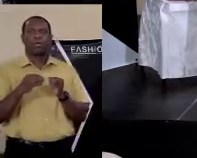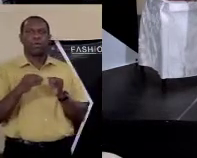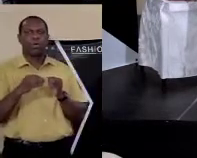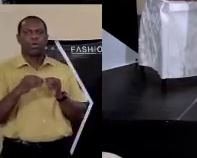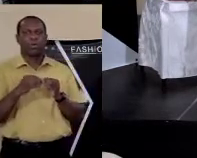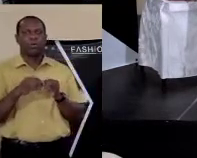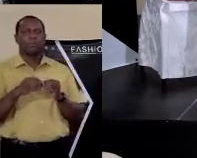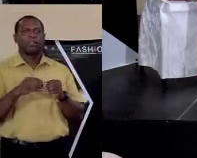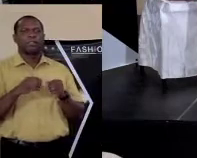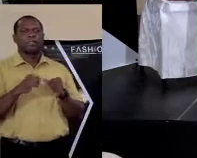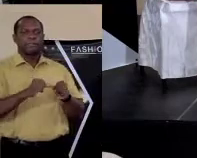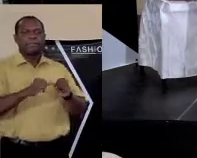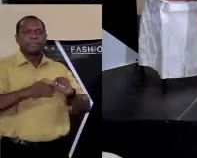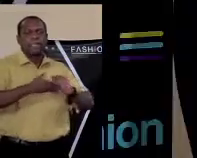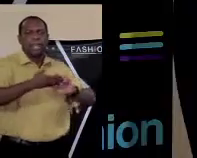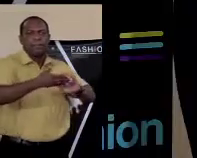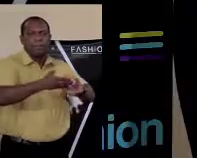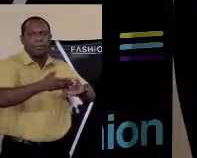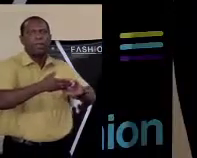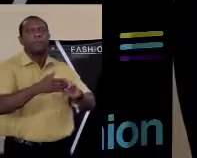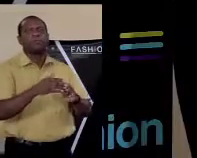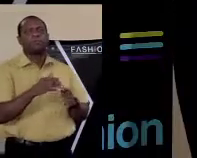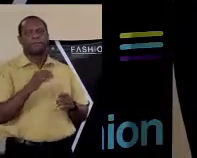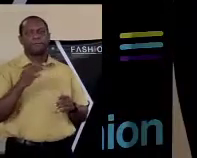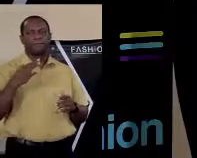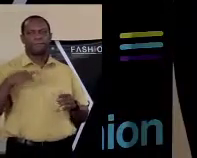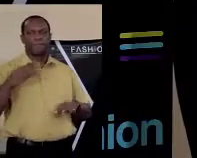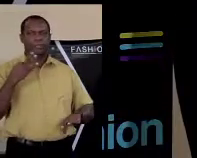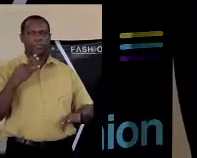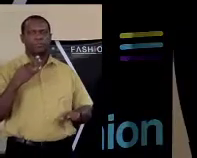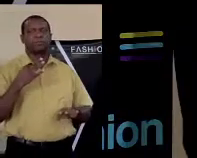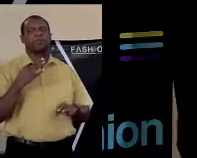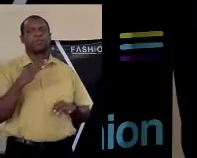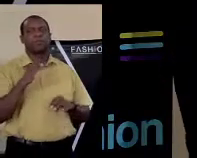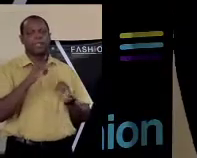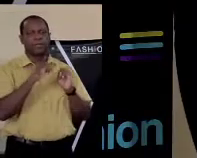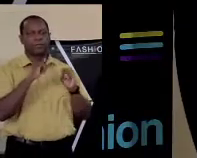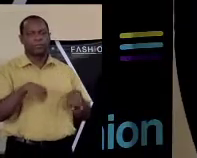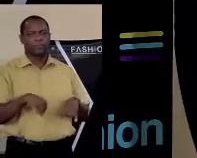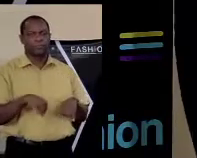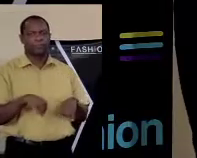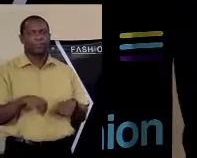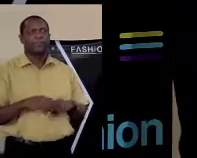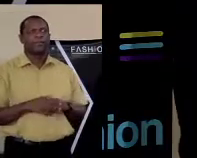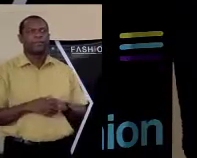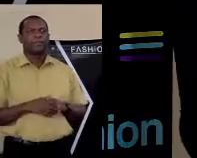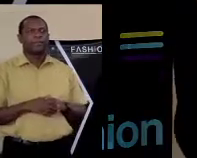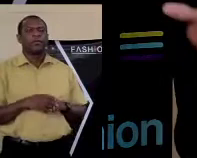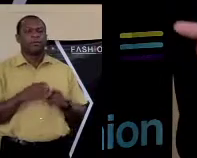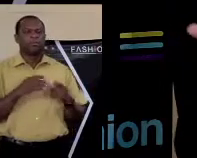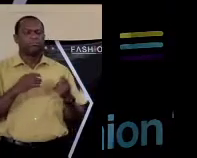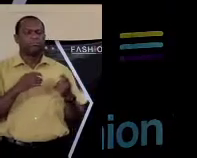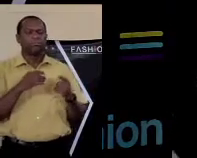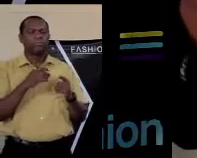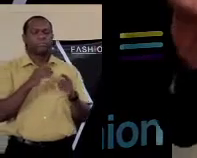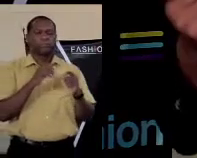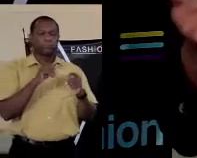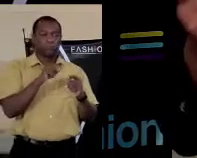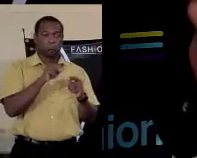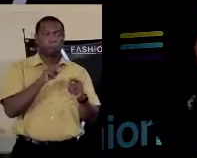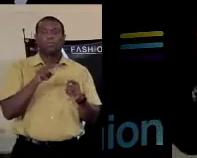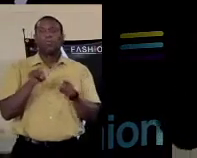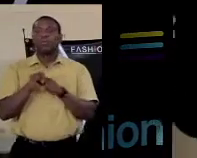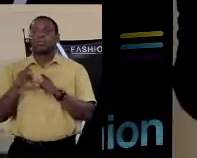a much more sustainable sector, right? So with that being said, I said it was a dual channel and we also have a magazine. I'm